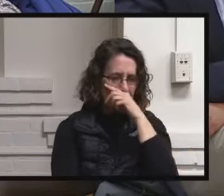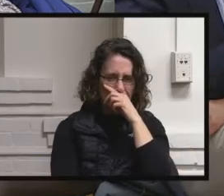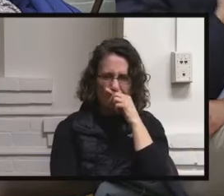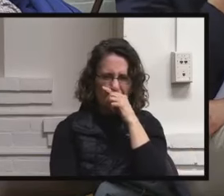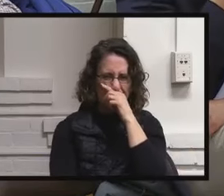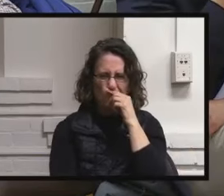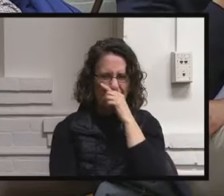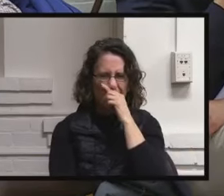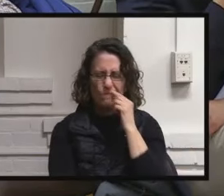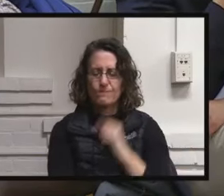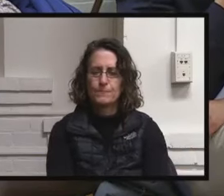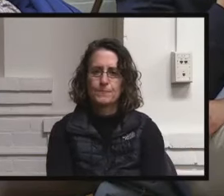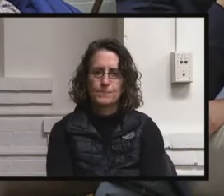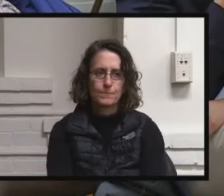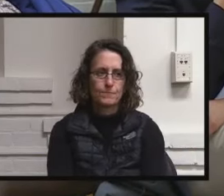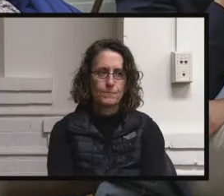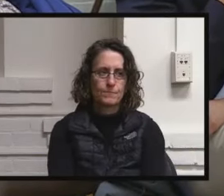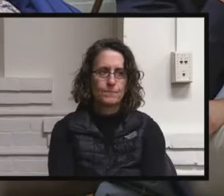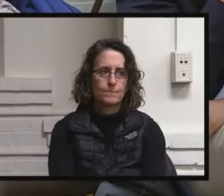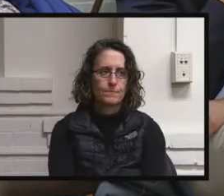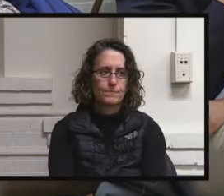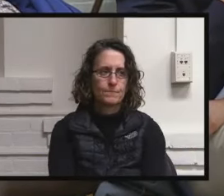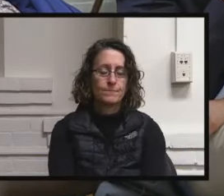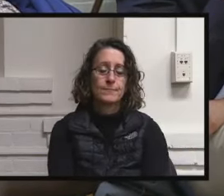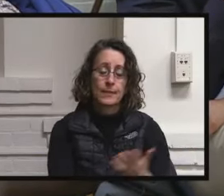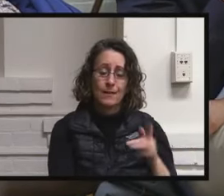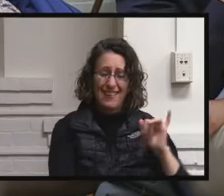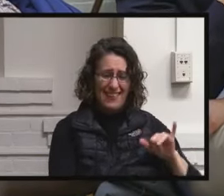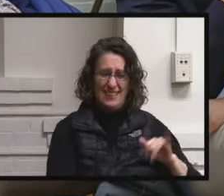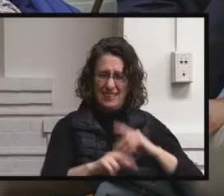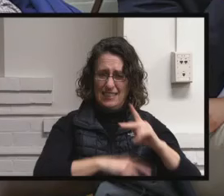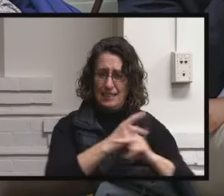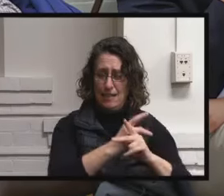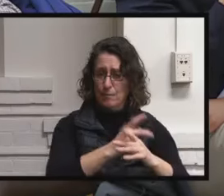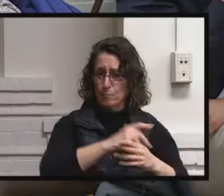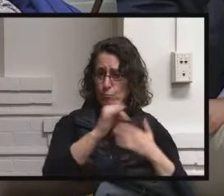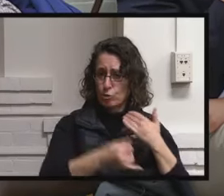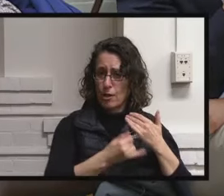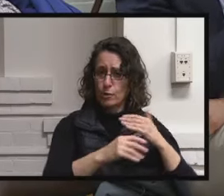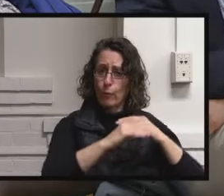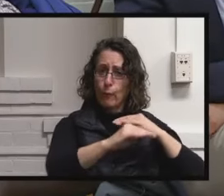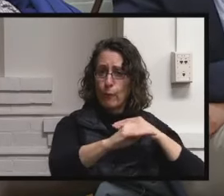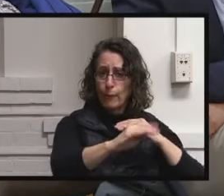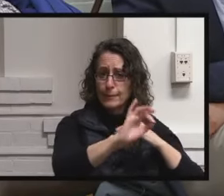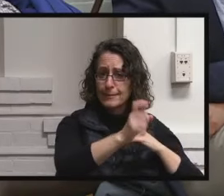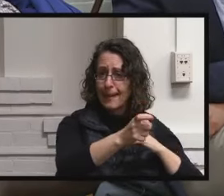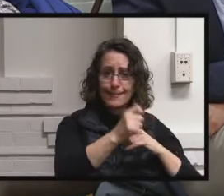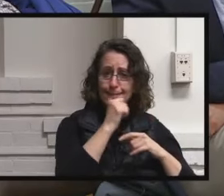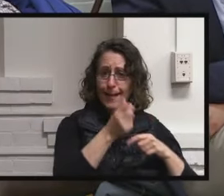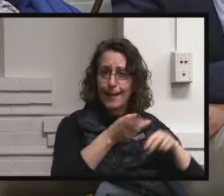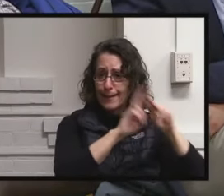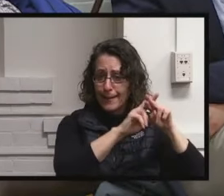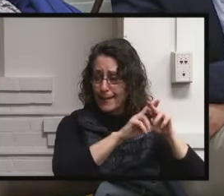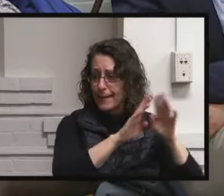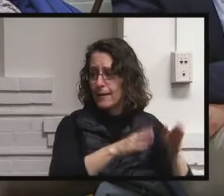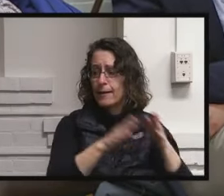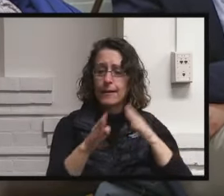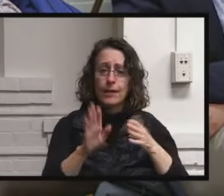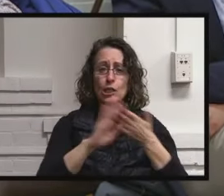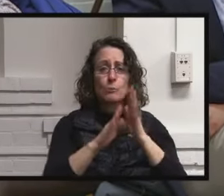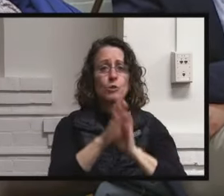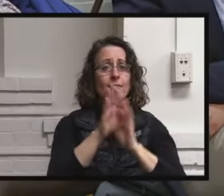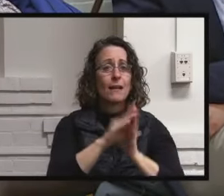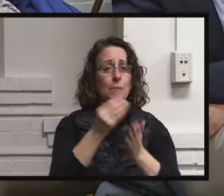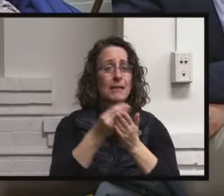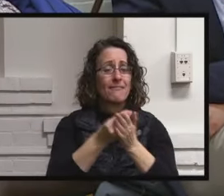tax stabilization, community development funding, the kinds of things that we're talking about, the intention was